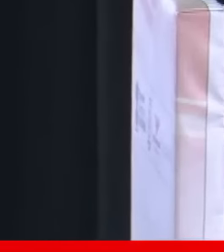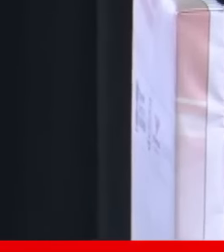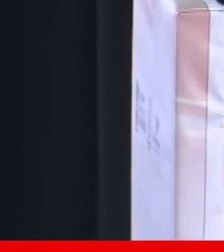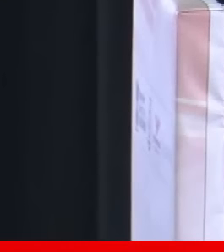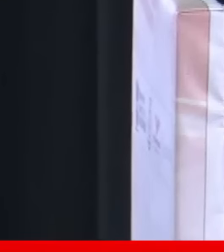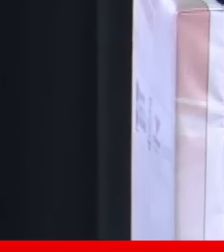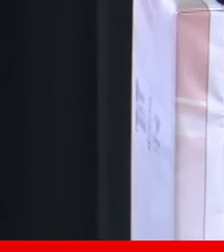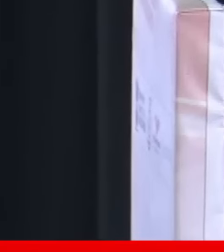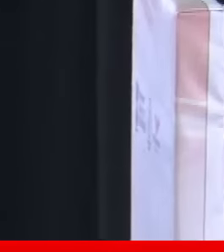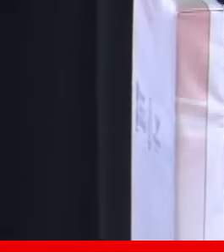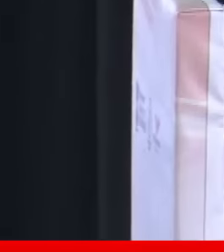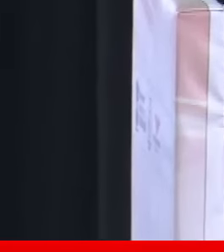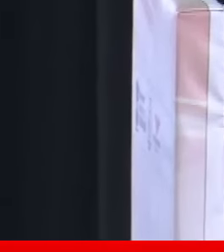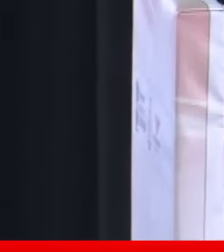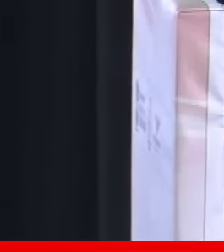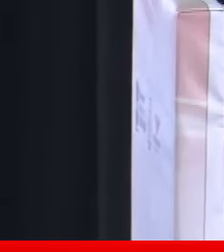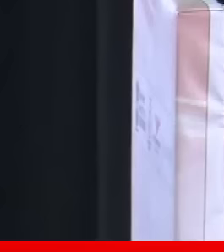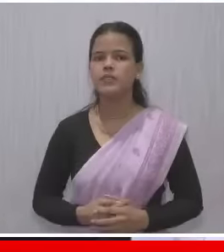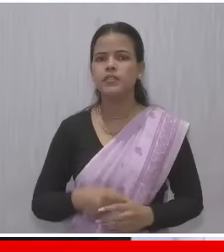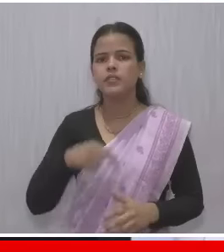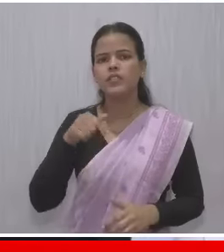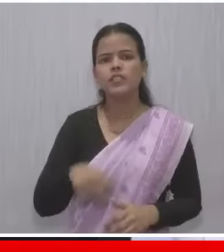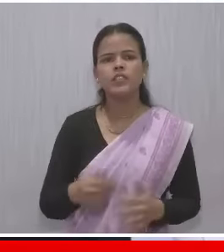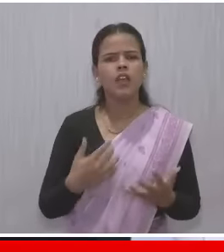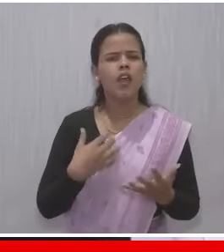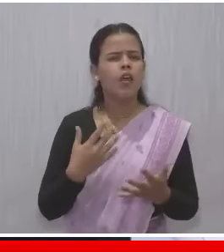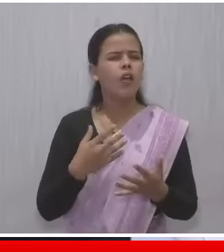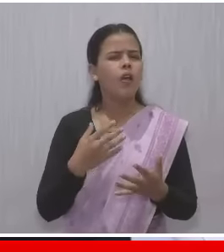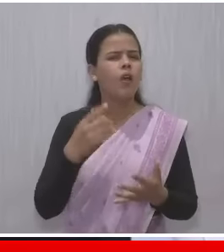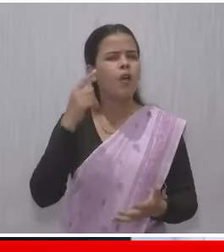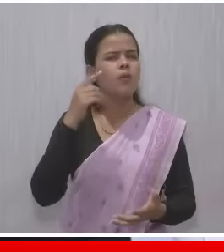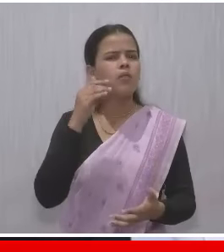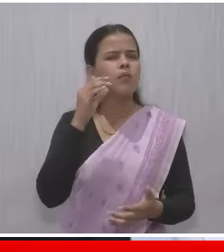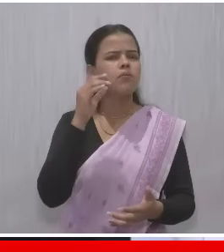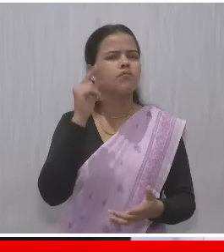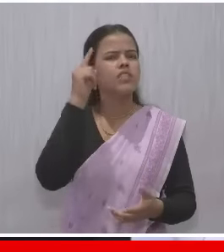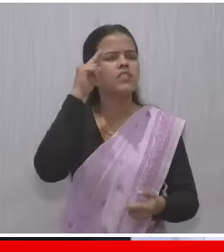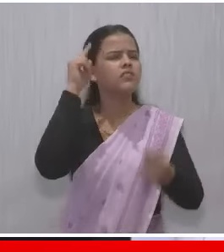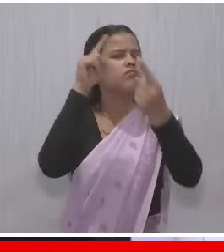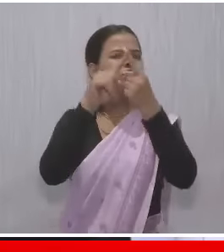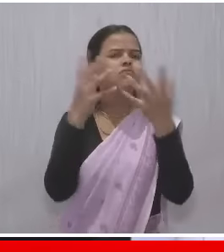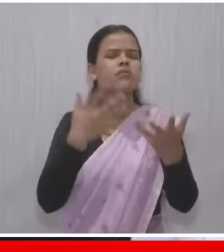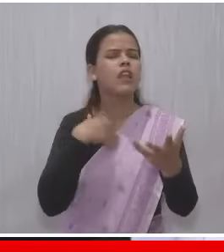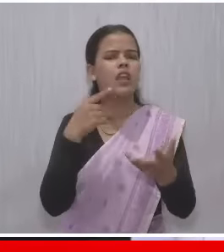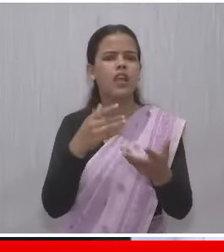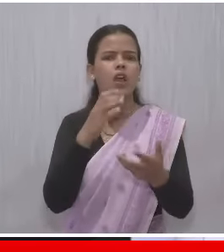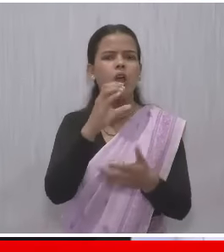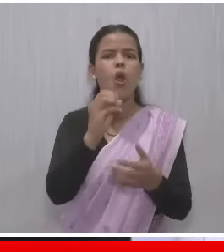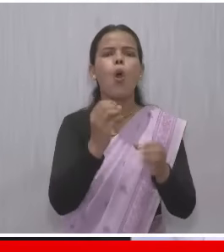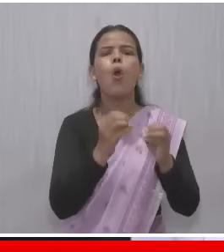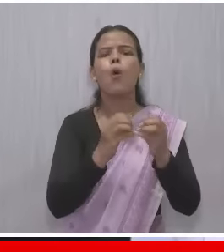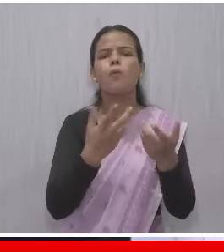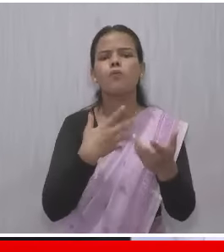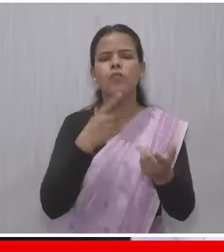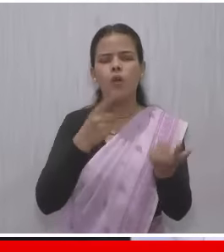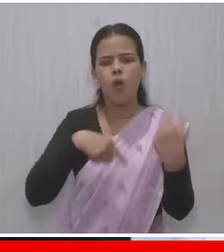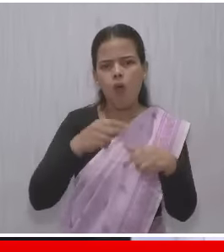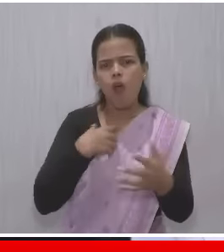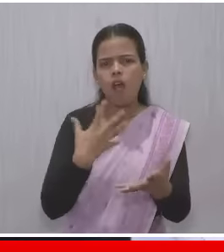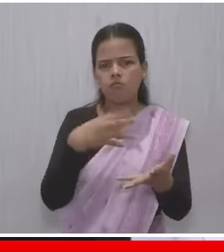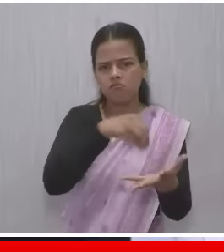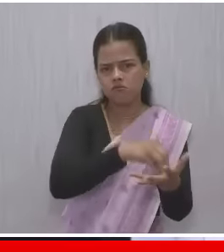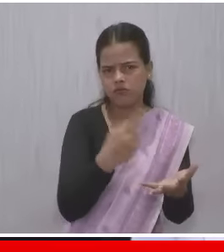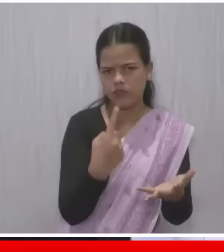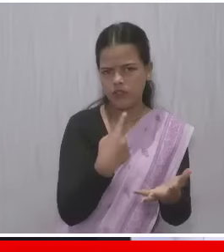students. Next. Now, what are the objectives of this workshop? To orient participants on the feature, structure,